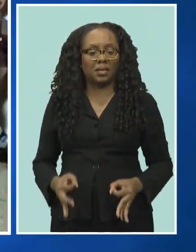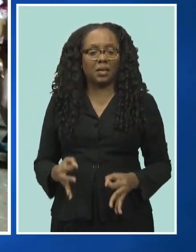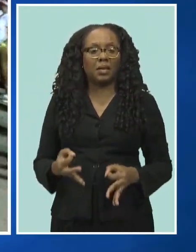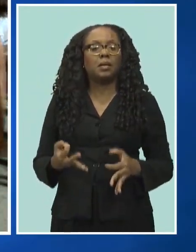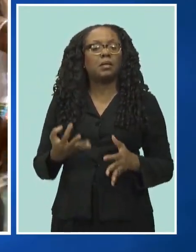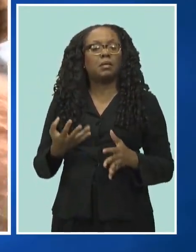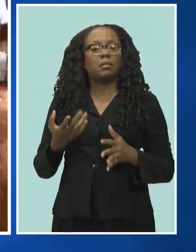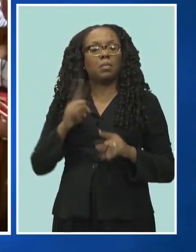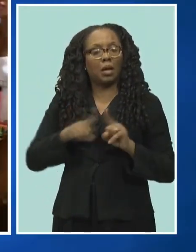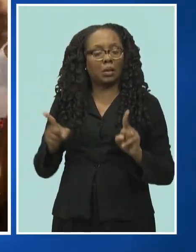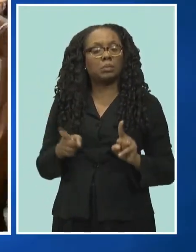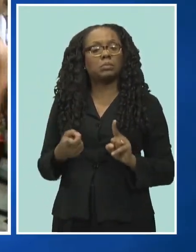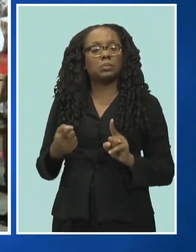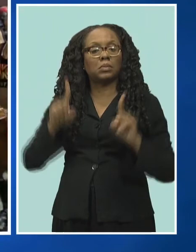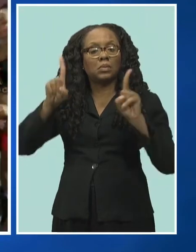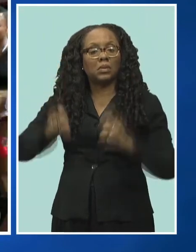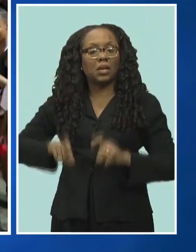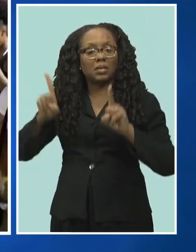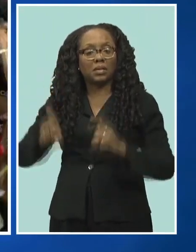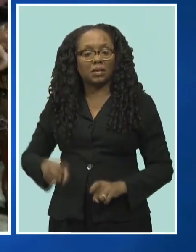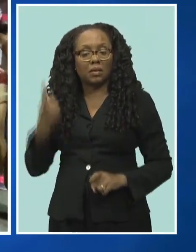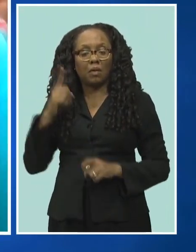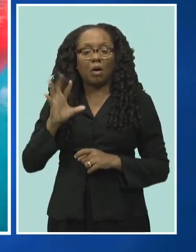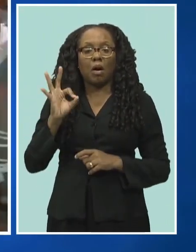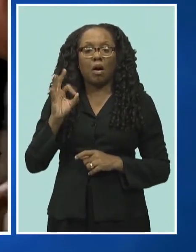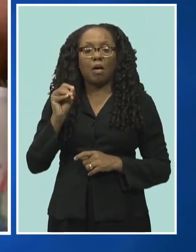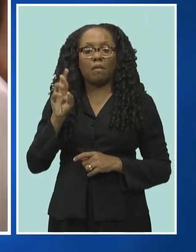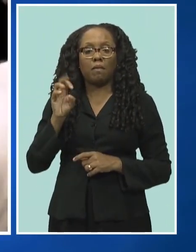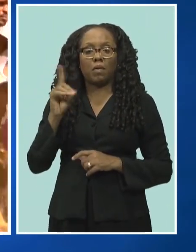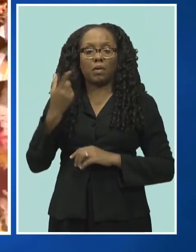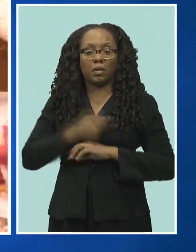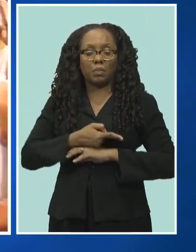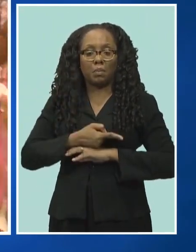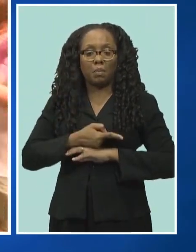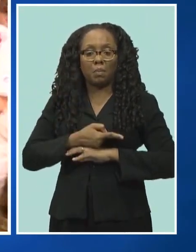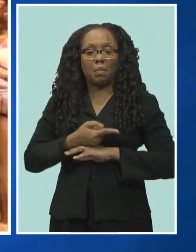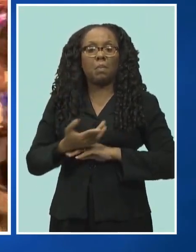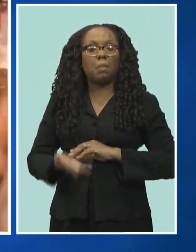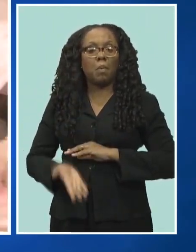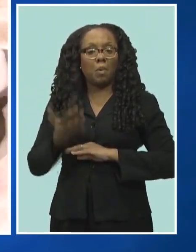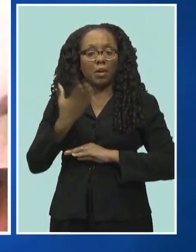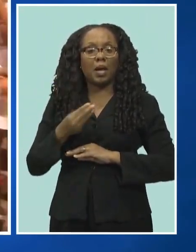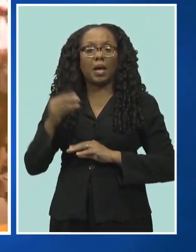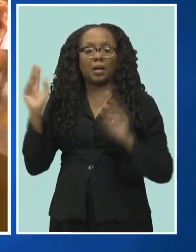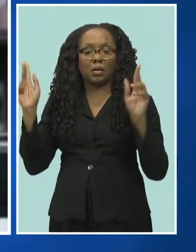protocols at the time, but testing for revelers at 4-Day Morning and Grand Kadooment will be